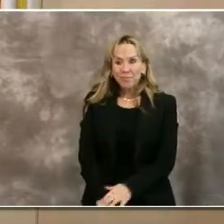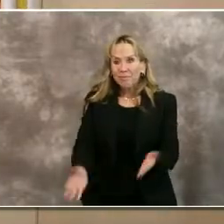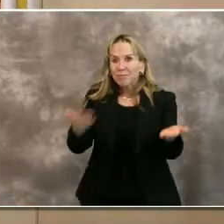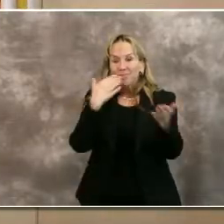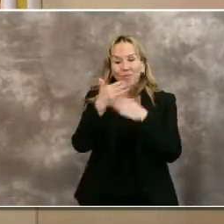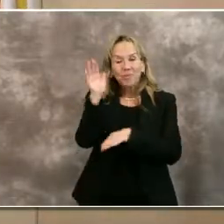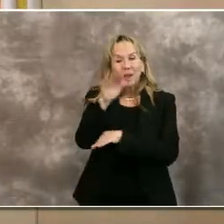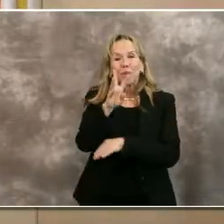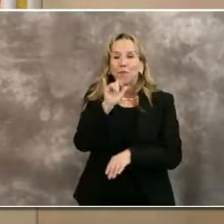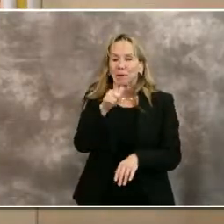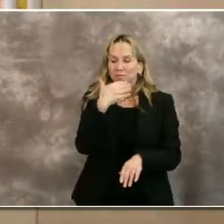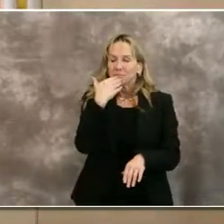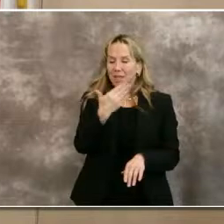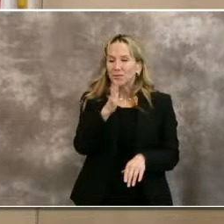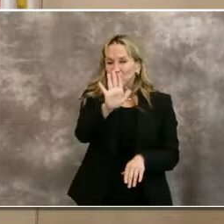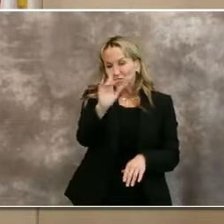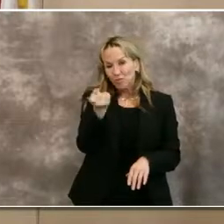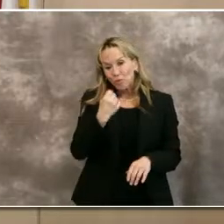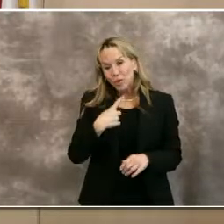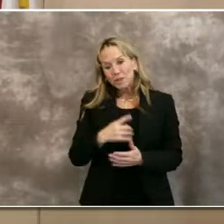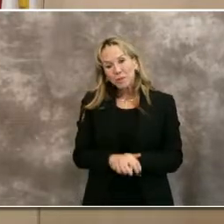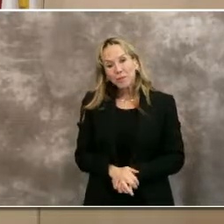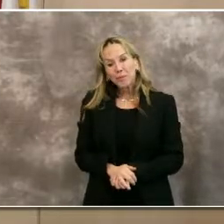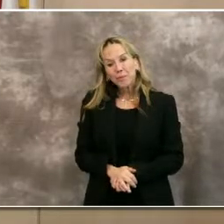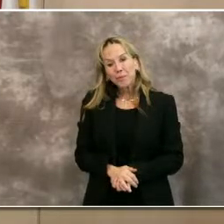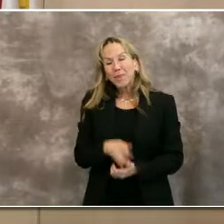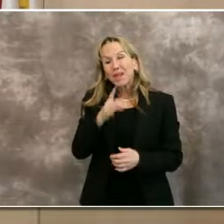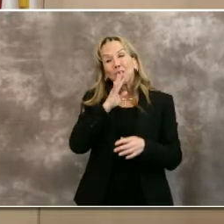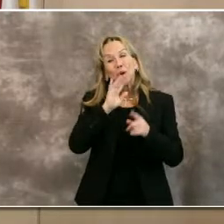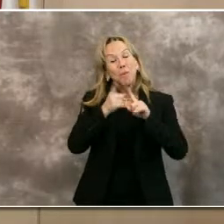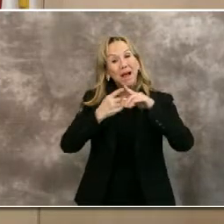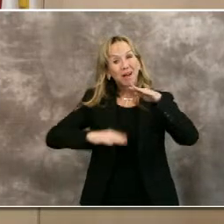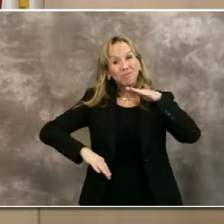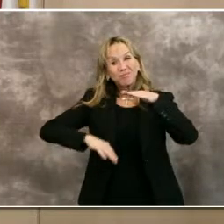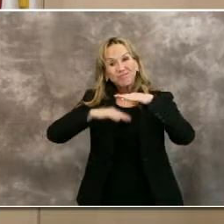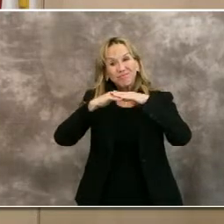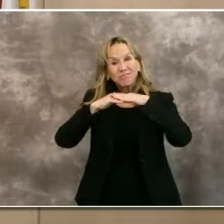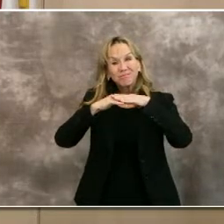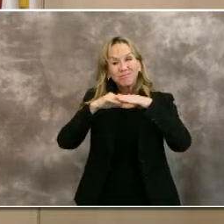Good afternoon, Will, and thank you for your question. In terms of the capacity,